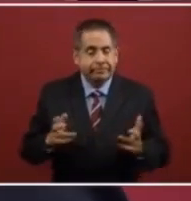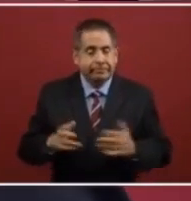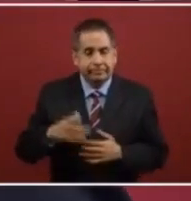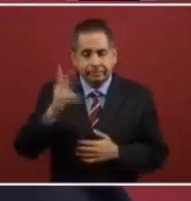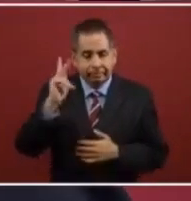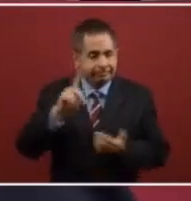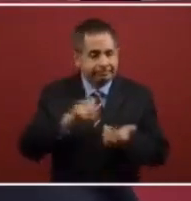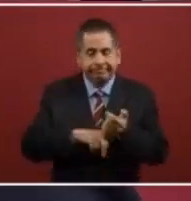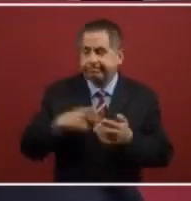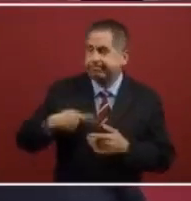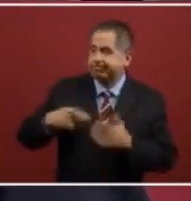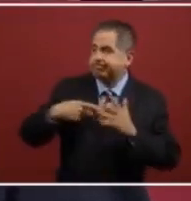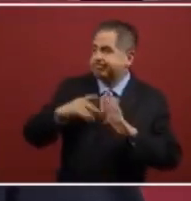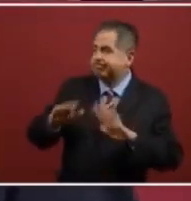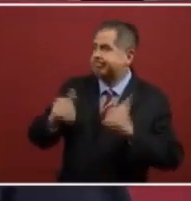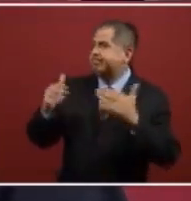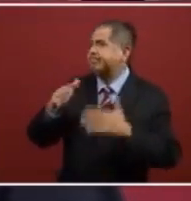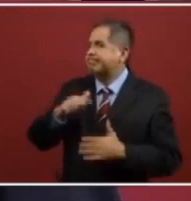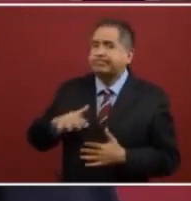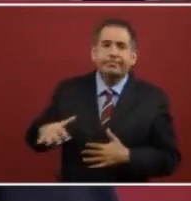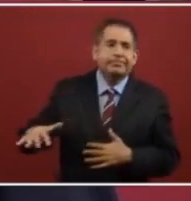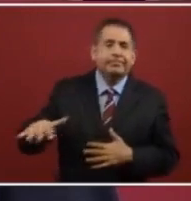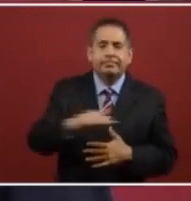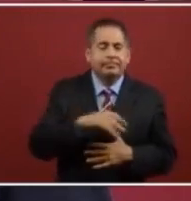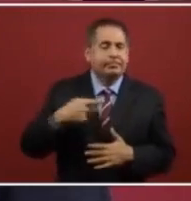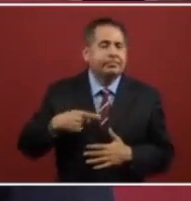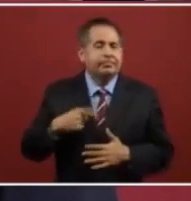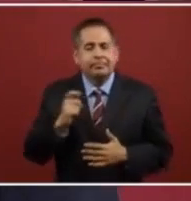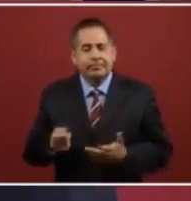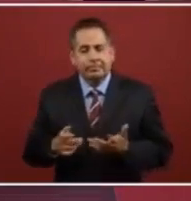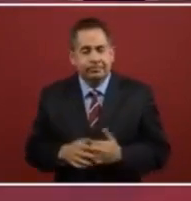Pero la gente But the people